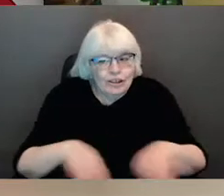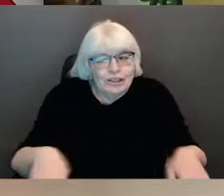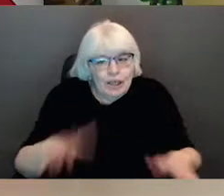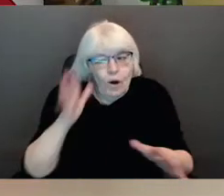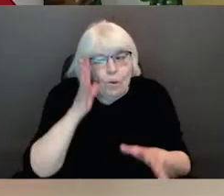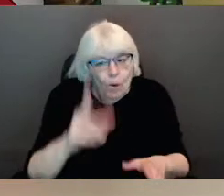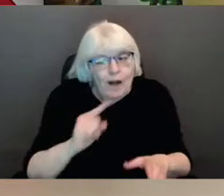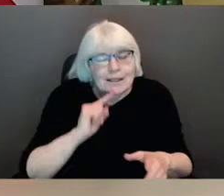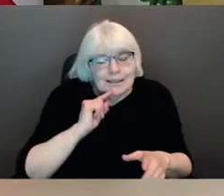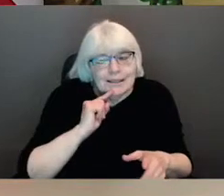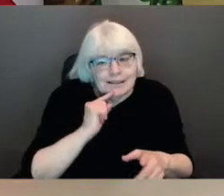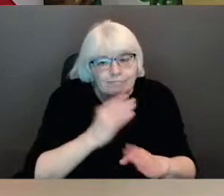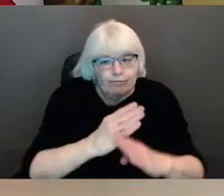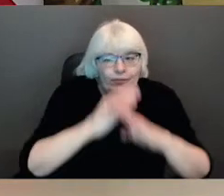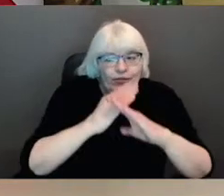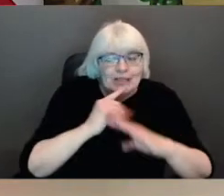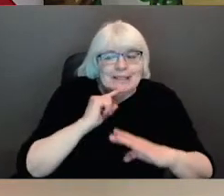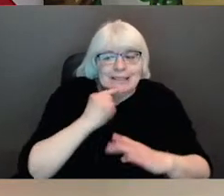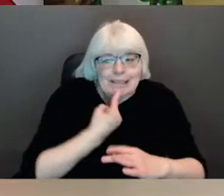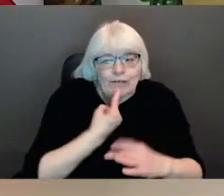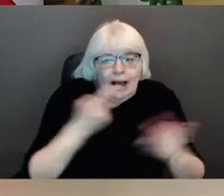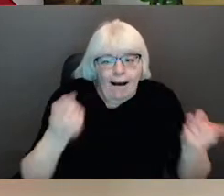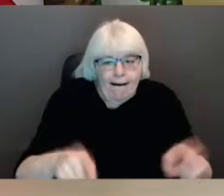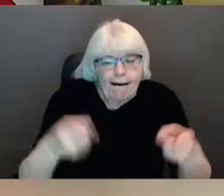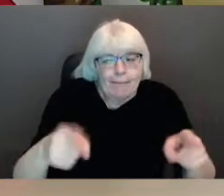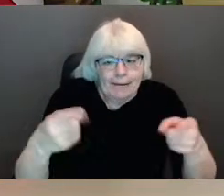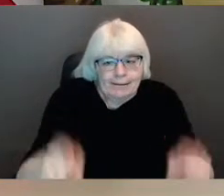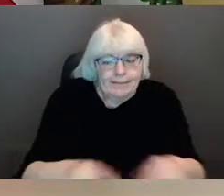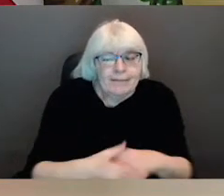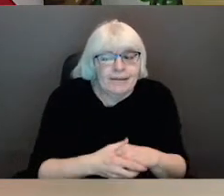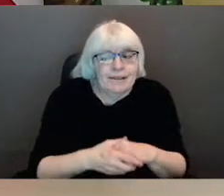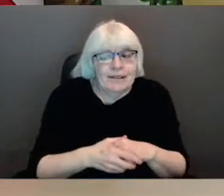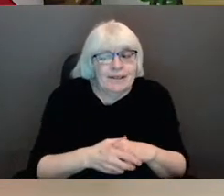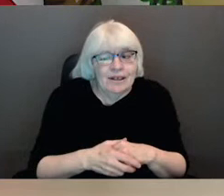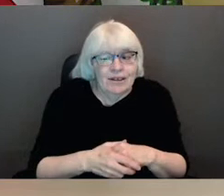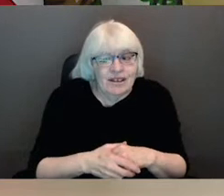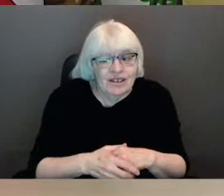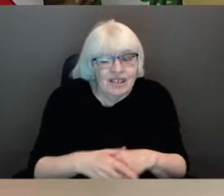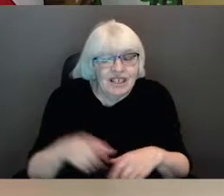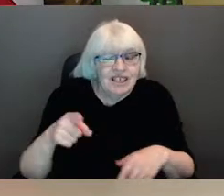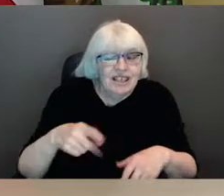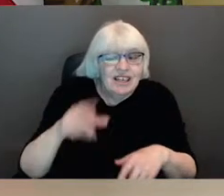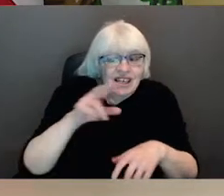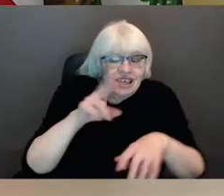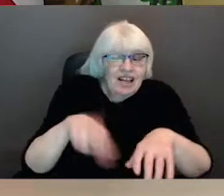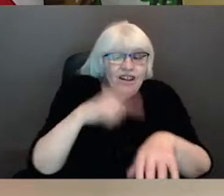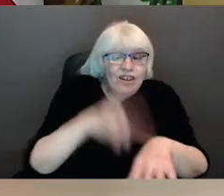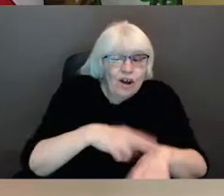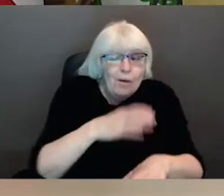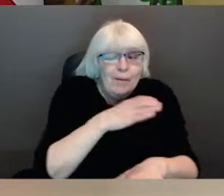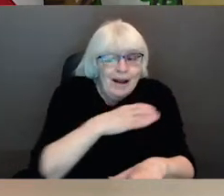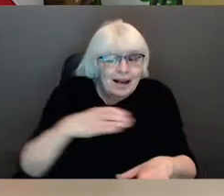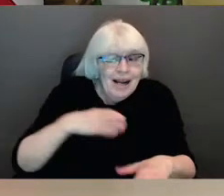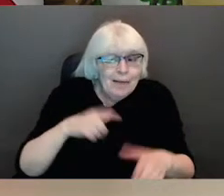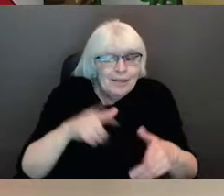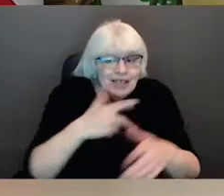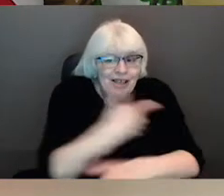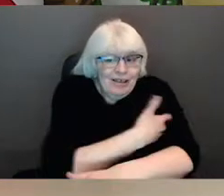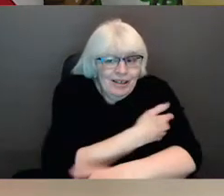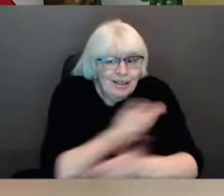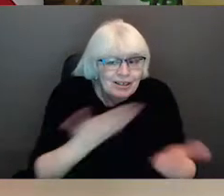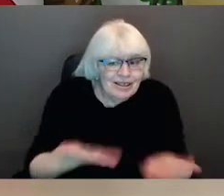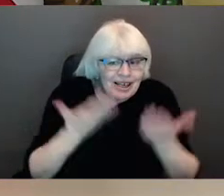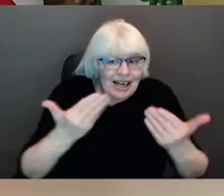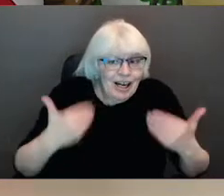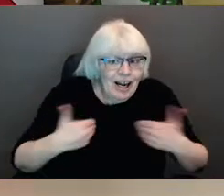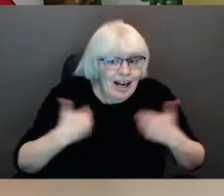has recently made further recommendations regarding children and youth. Youth aged 12 to 17 who may be at